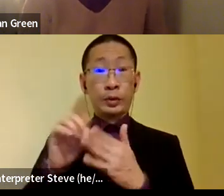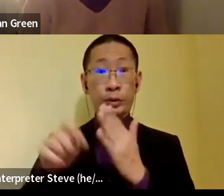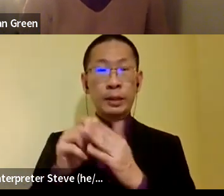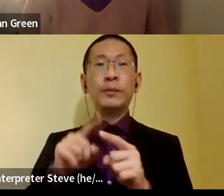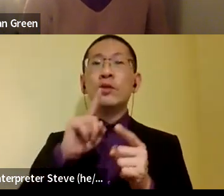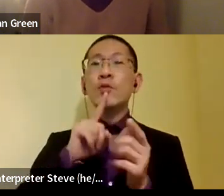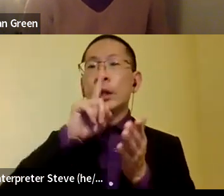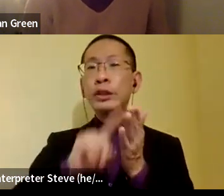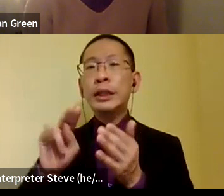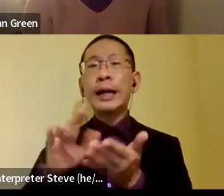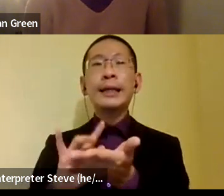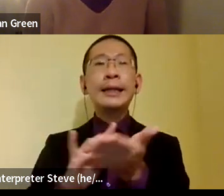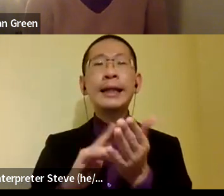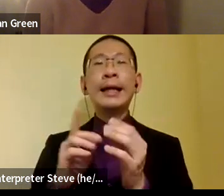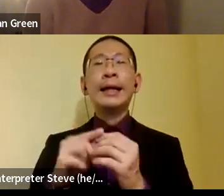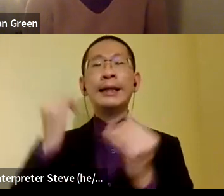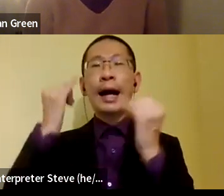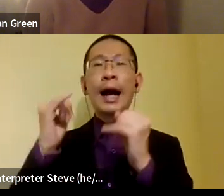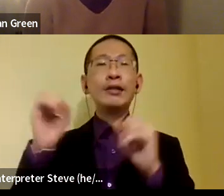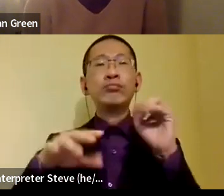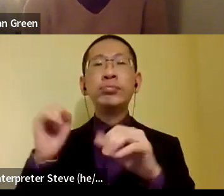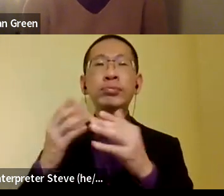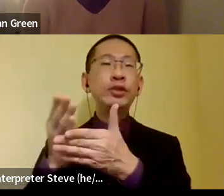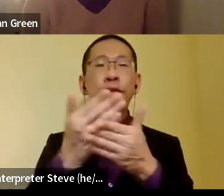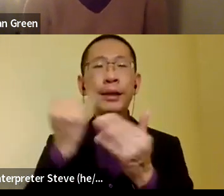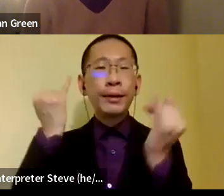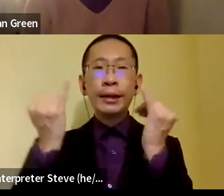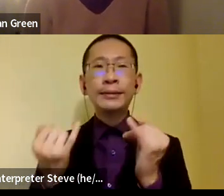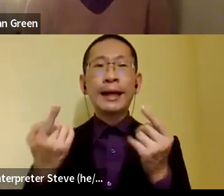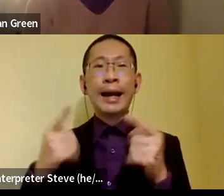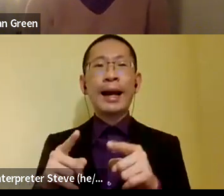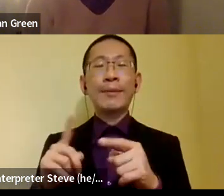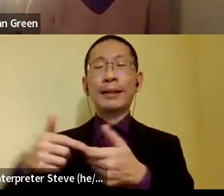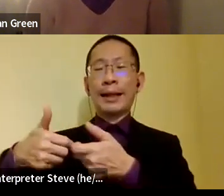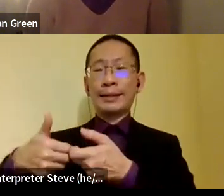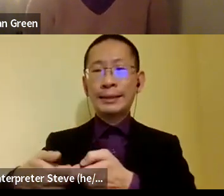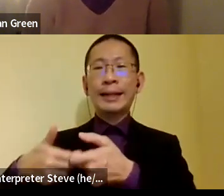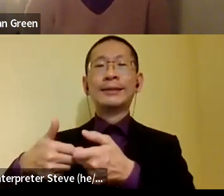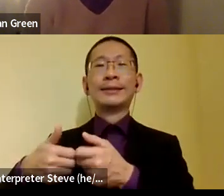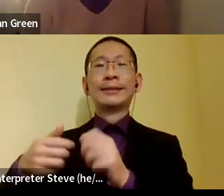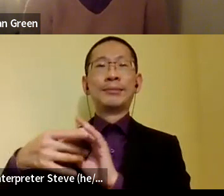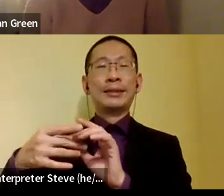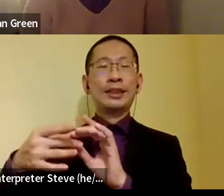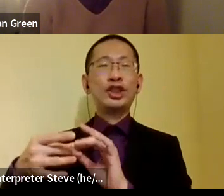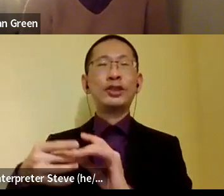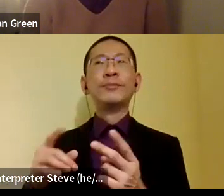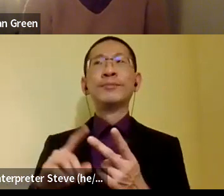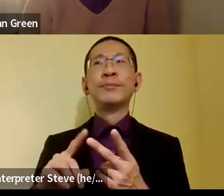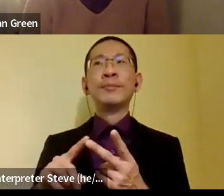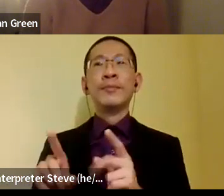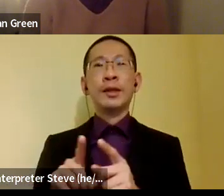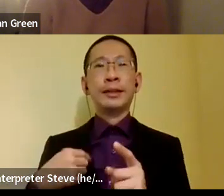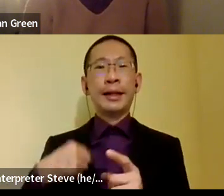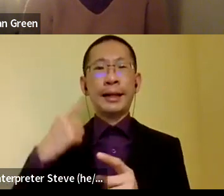checking in, the real sort of brainstorming, dreamstorming ideas are happening on the like texting threads, and you know, I think